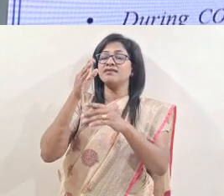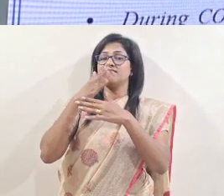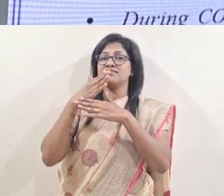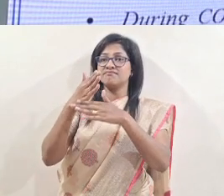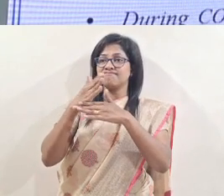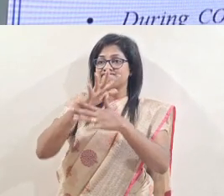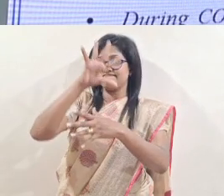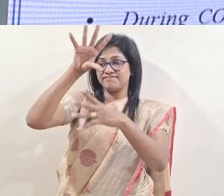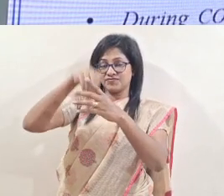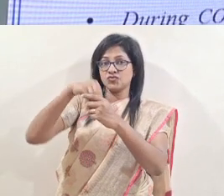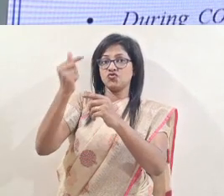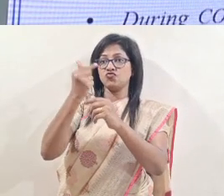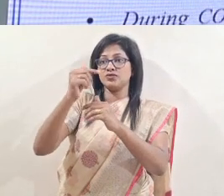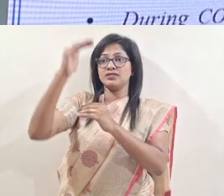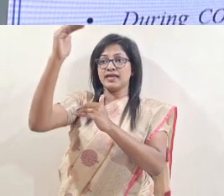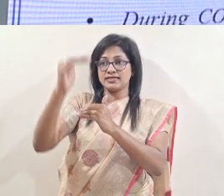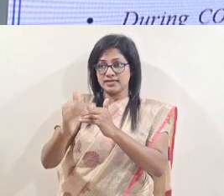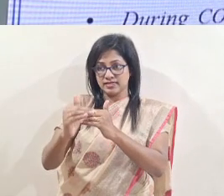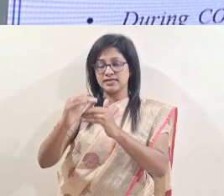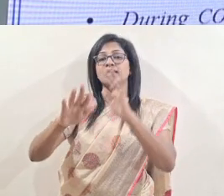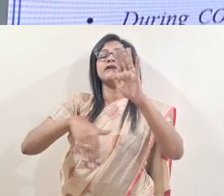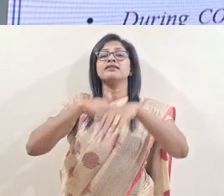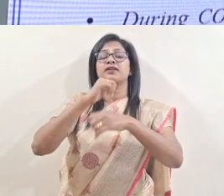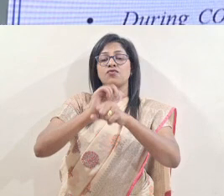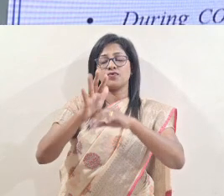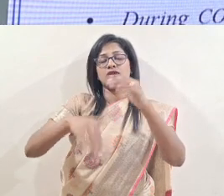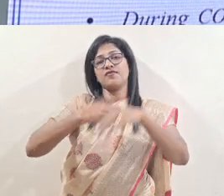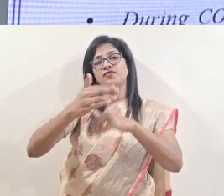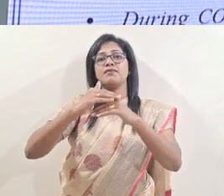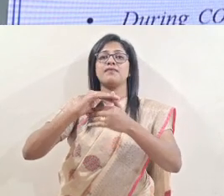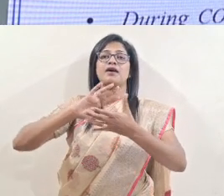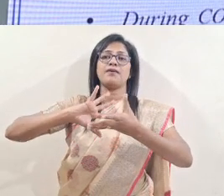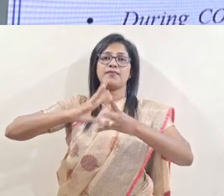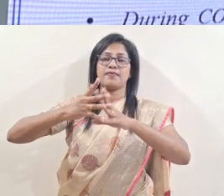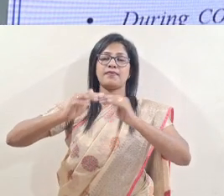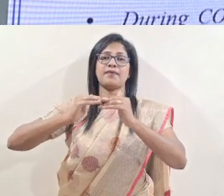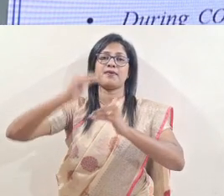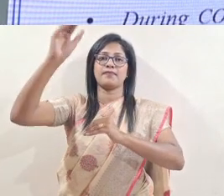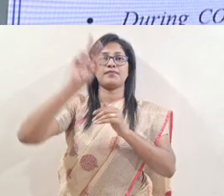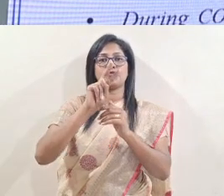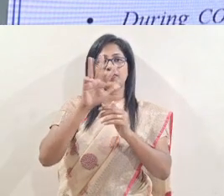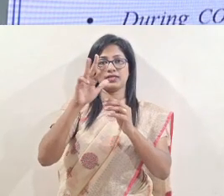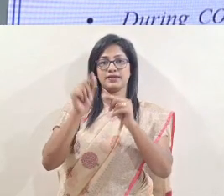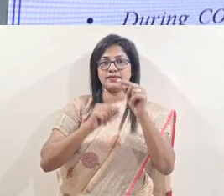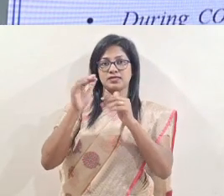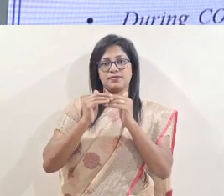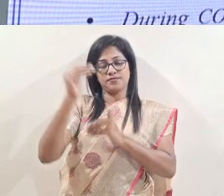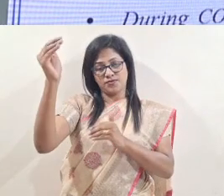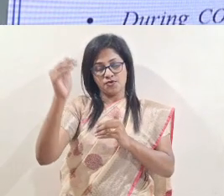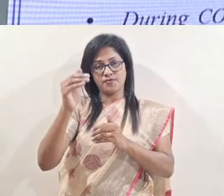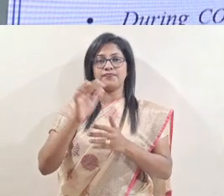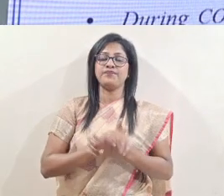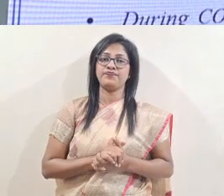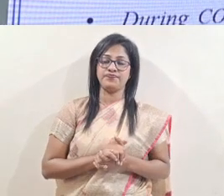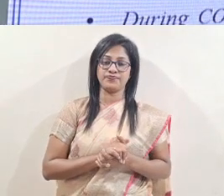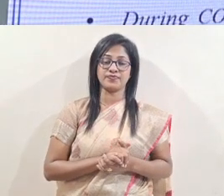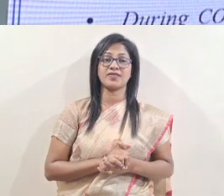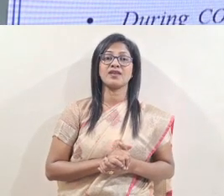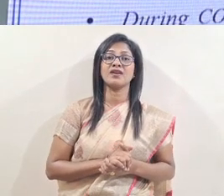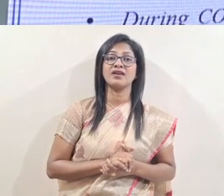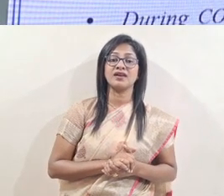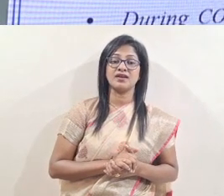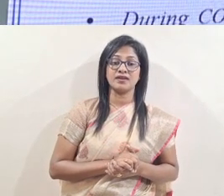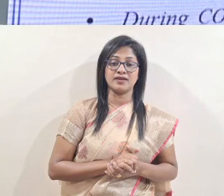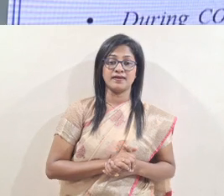to 29%, which was similar to the pre-COVID time. For personal car, the share was decreased. The share